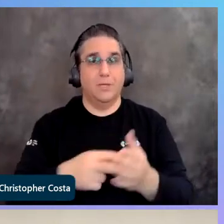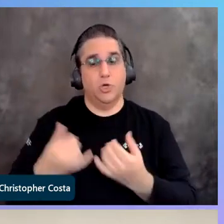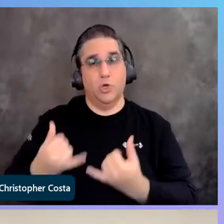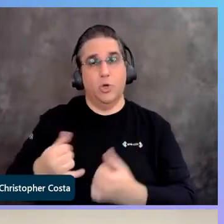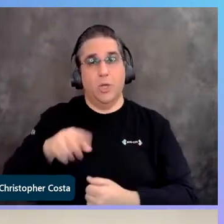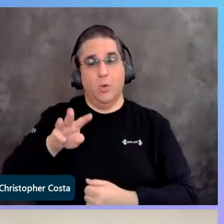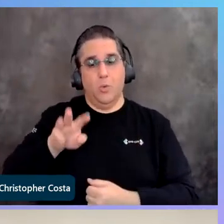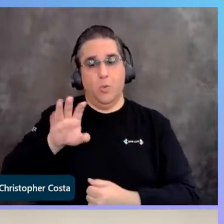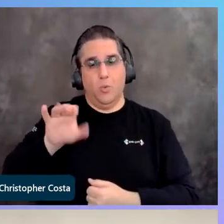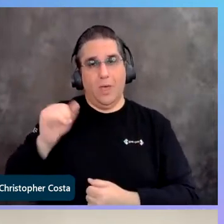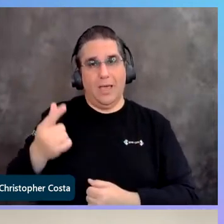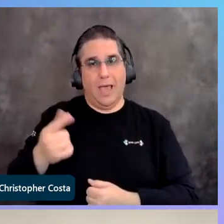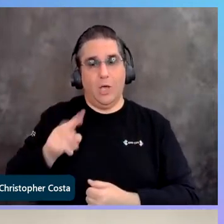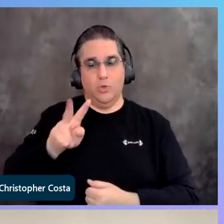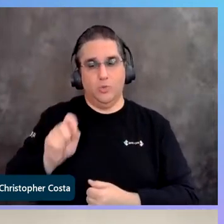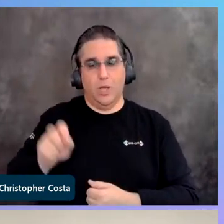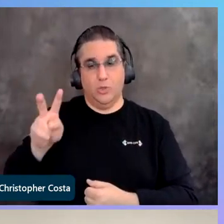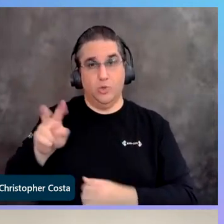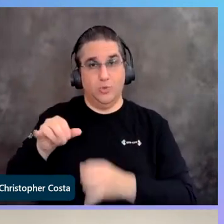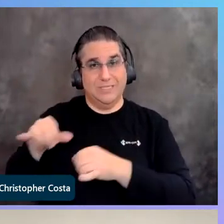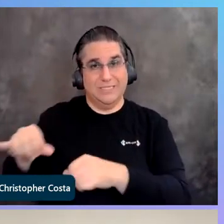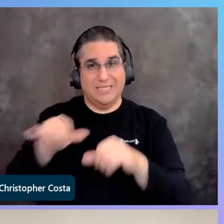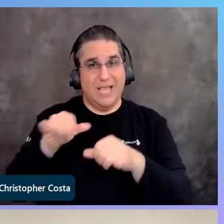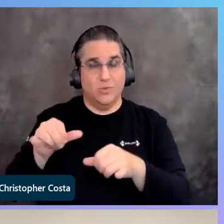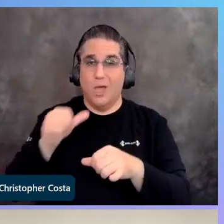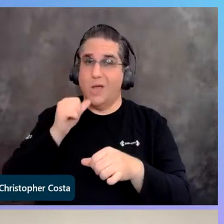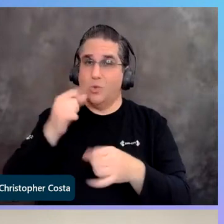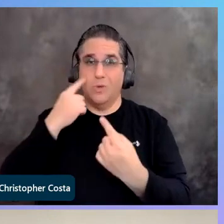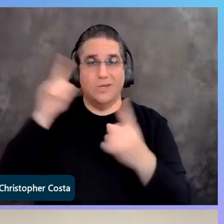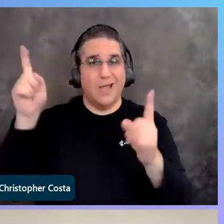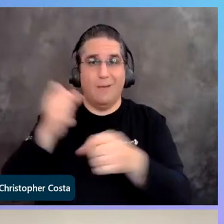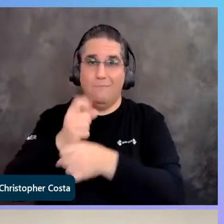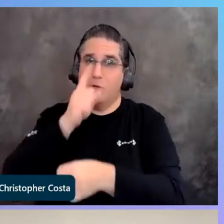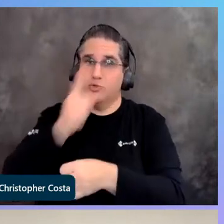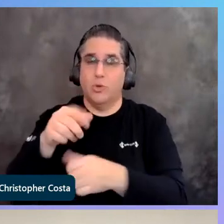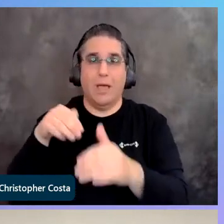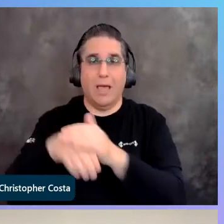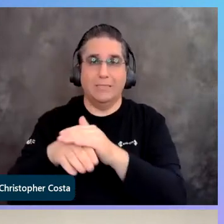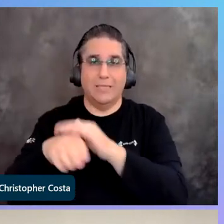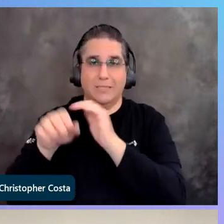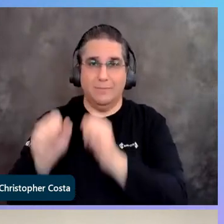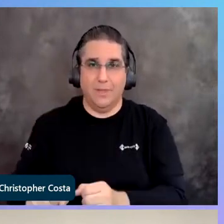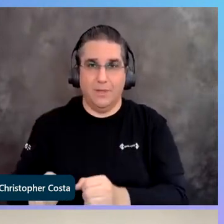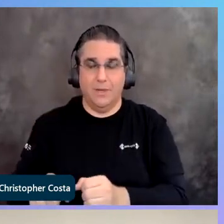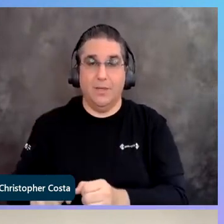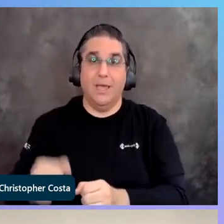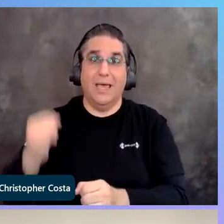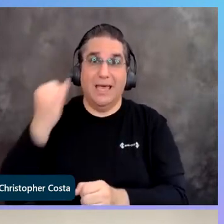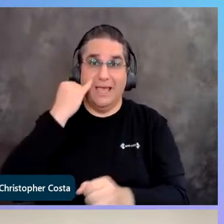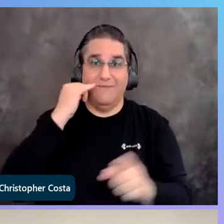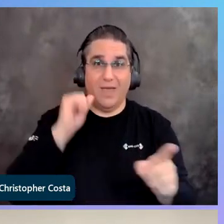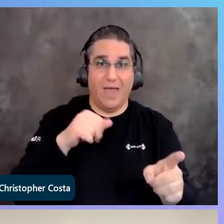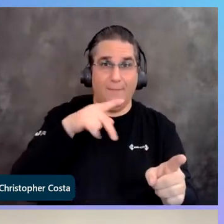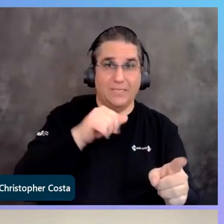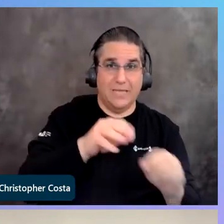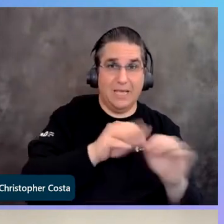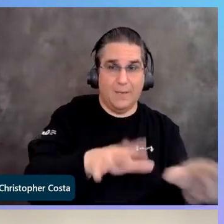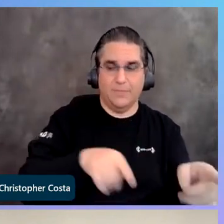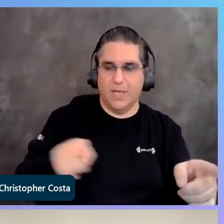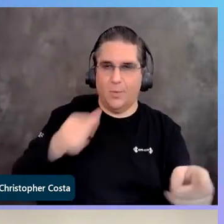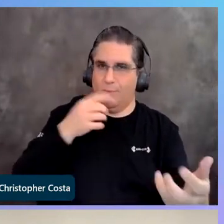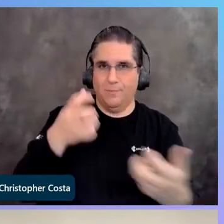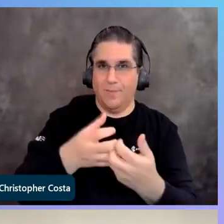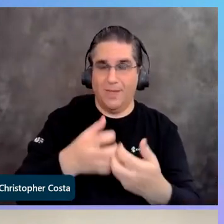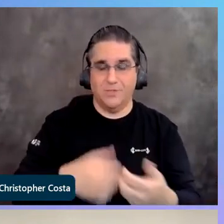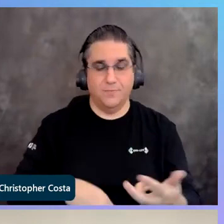2.2 standards do not ensure accessibility if and when the APCA comes out. And 3, worst